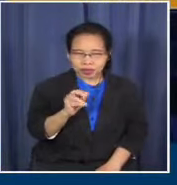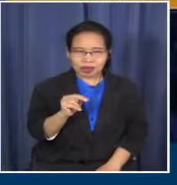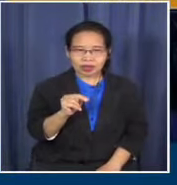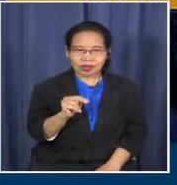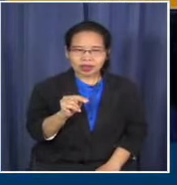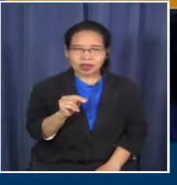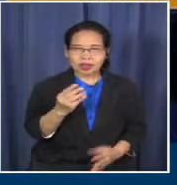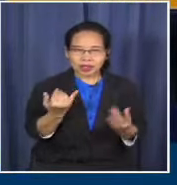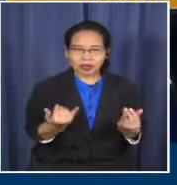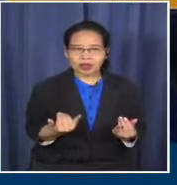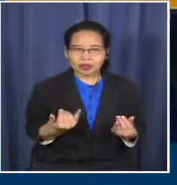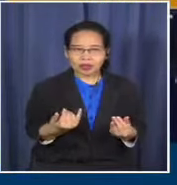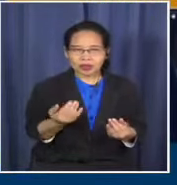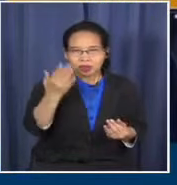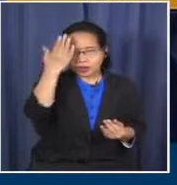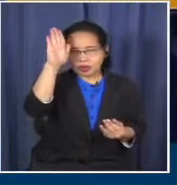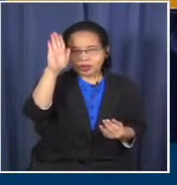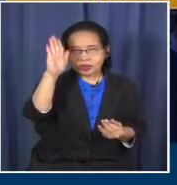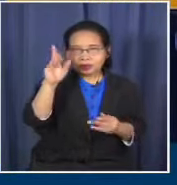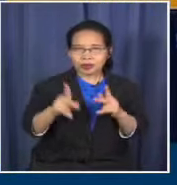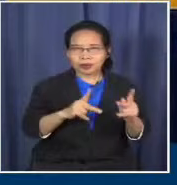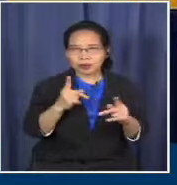didn't know about oxygen yet.